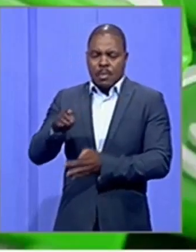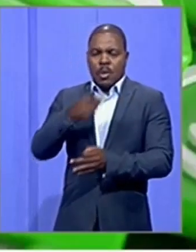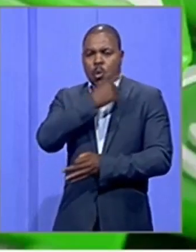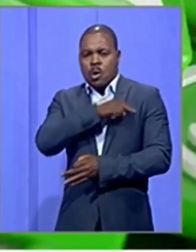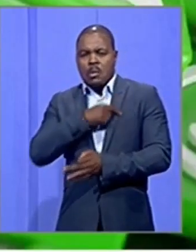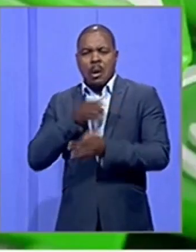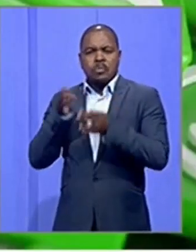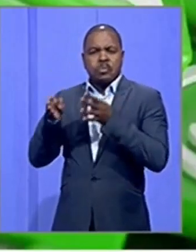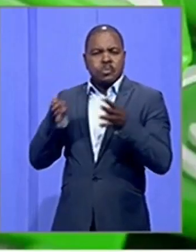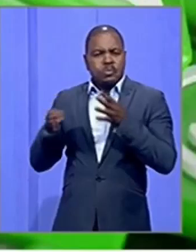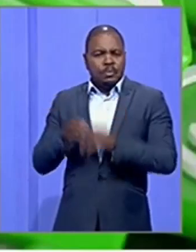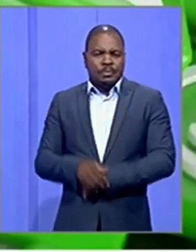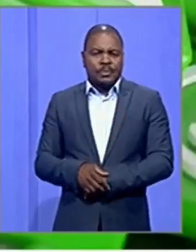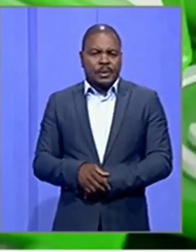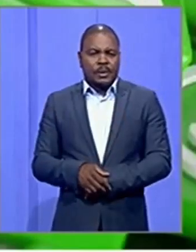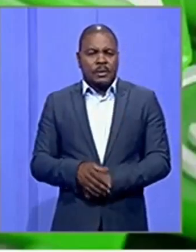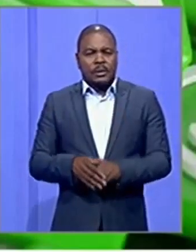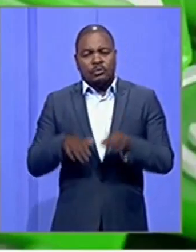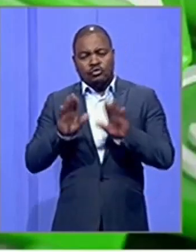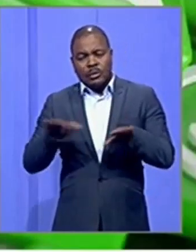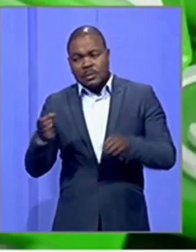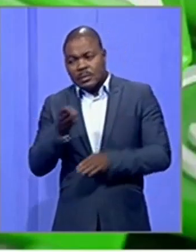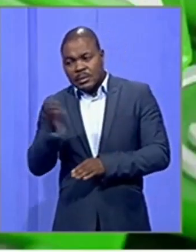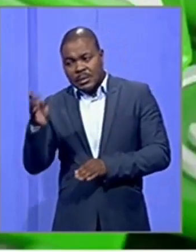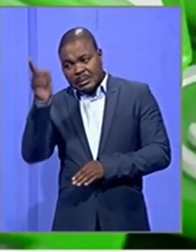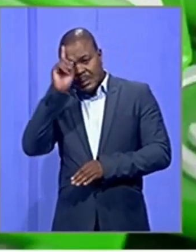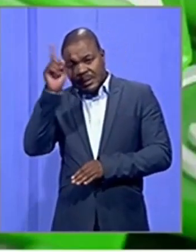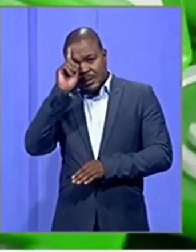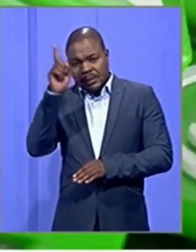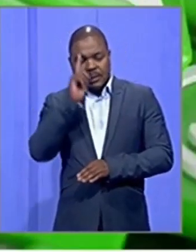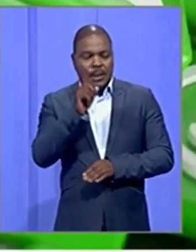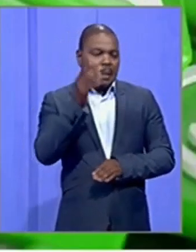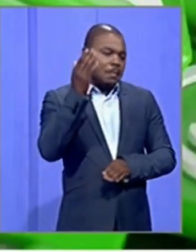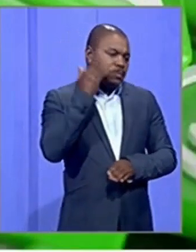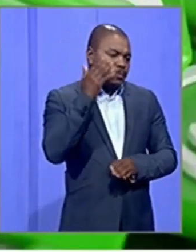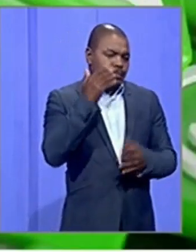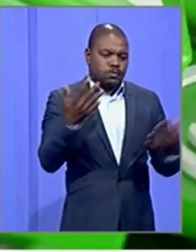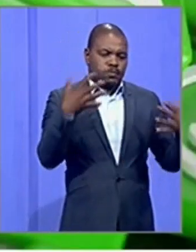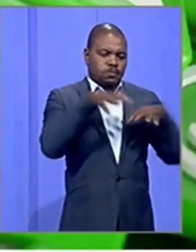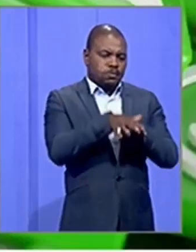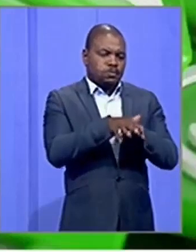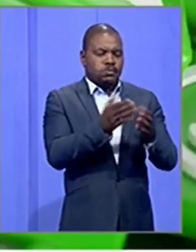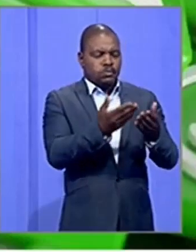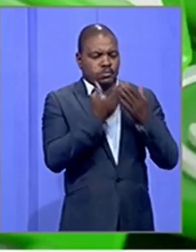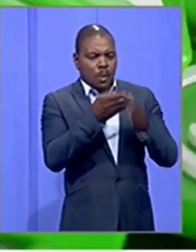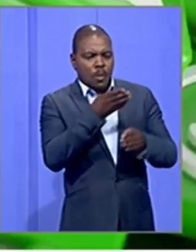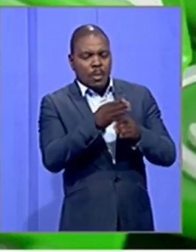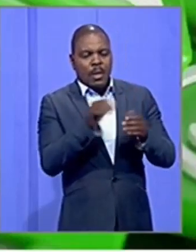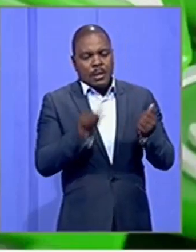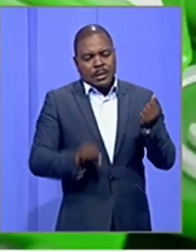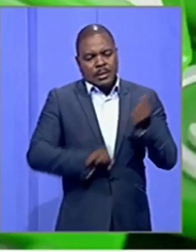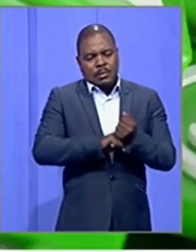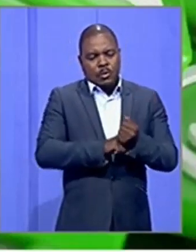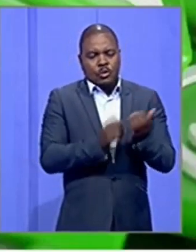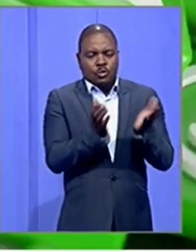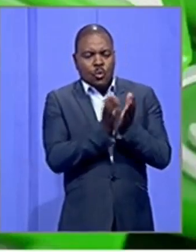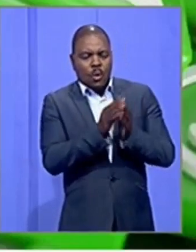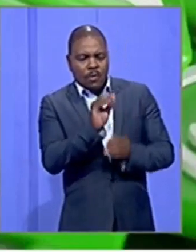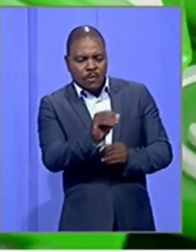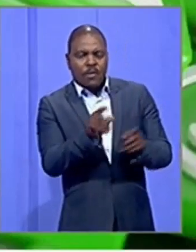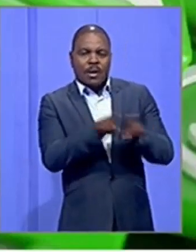dipetlele and bana ba rena ba batho baso ba tsena le batho ba bašweu o na le selo ba re ke subsidy bana ba kry-a subsidy le ko dikolong